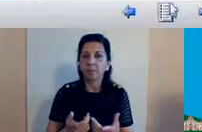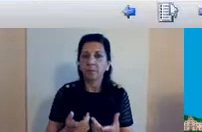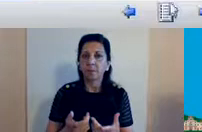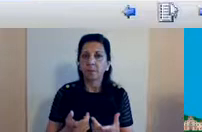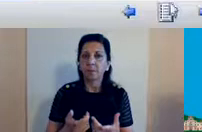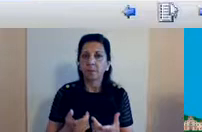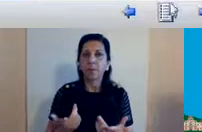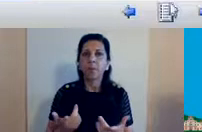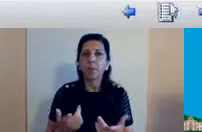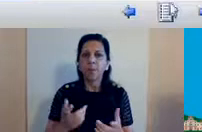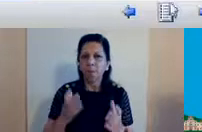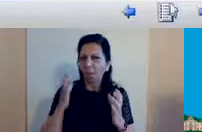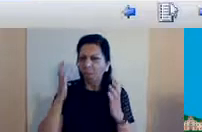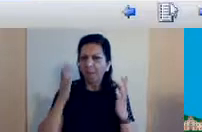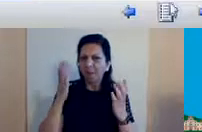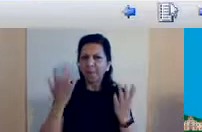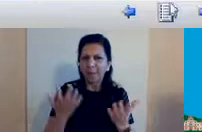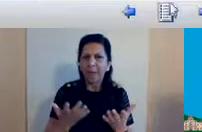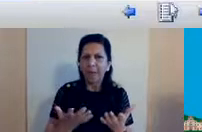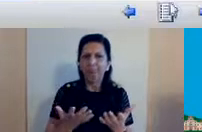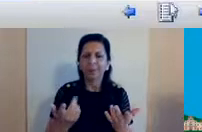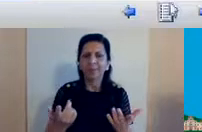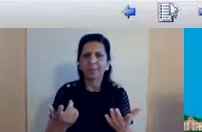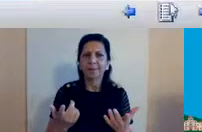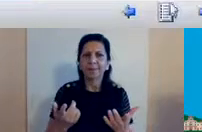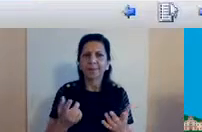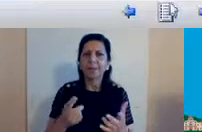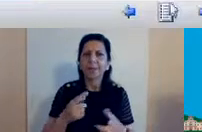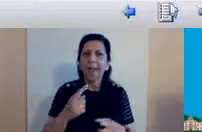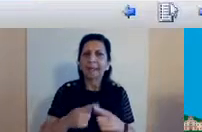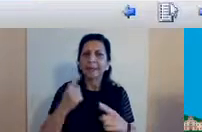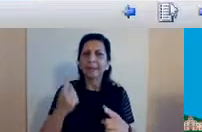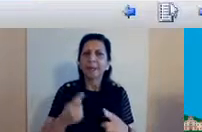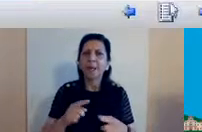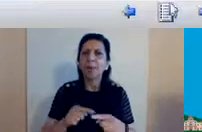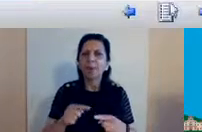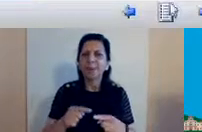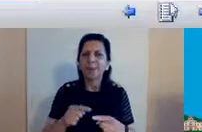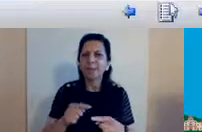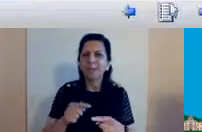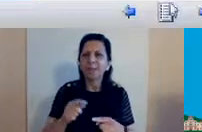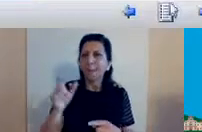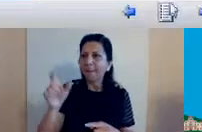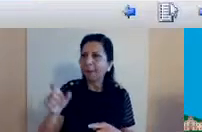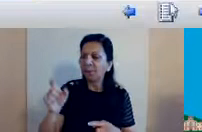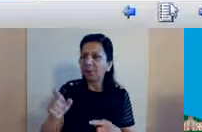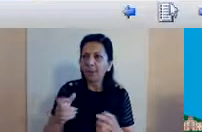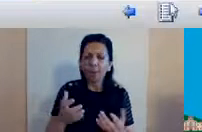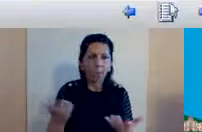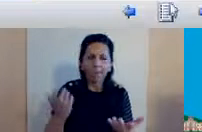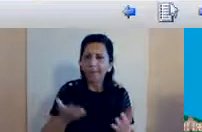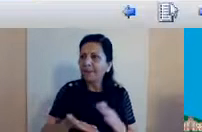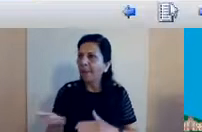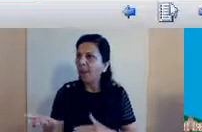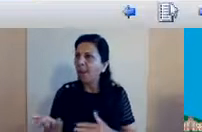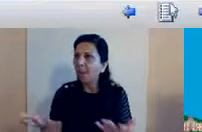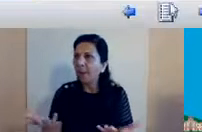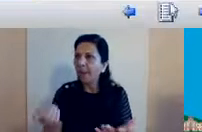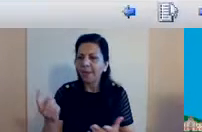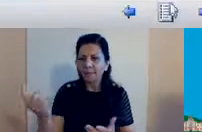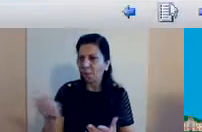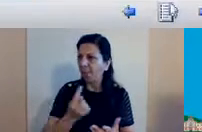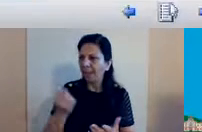of accident emergency attenders, and where have they gone and where are they receiving care? And that's an important question for us. And as we